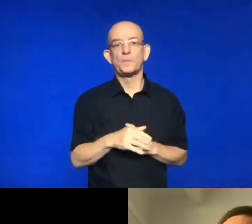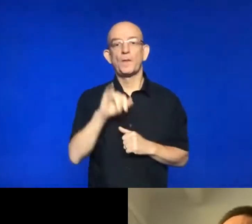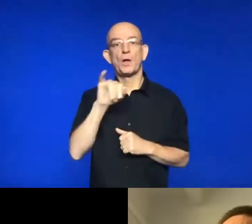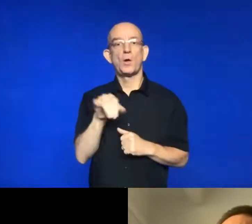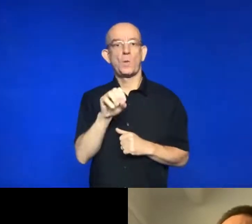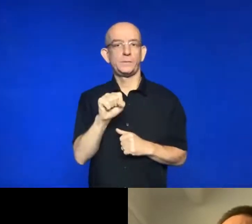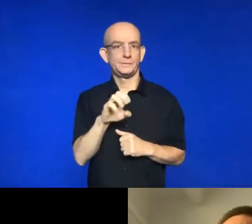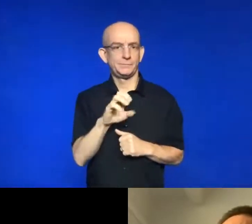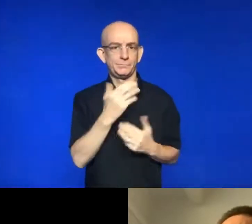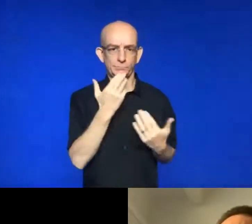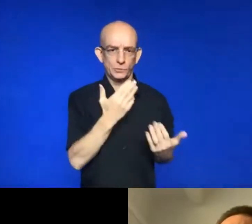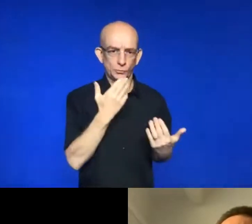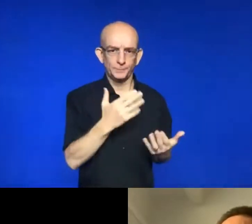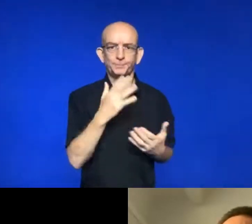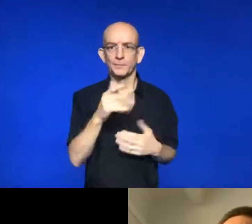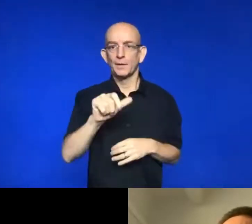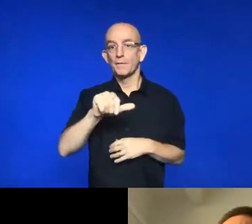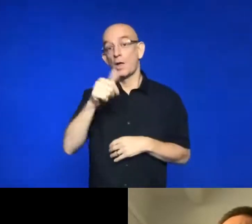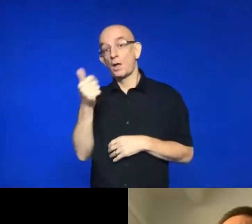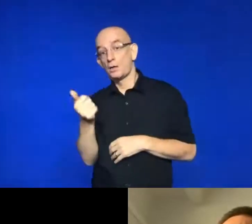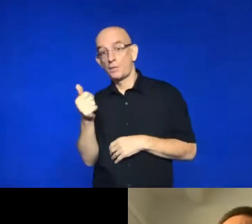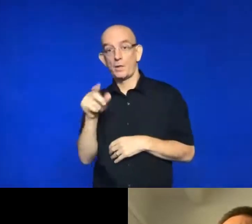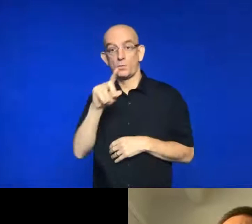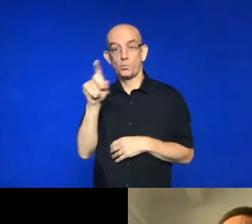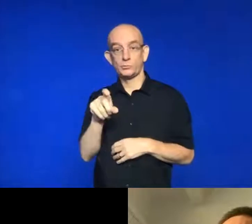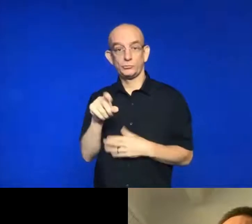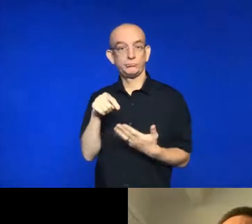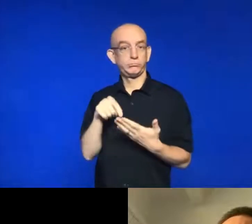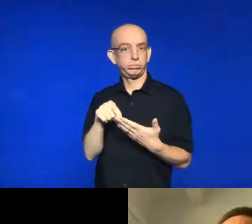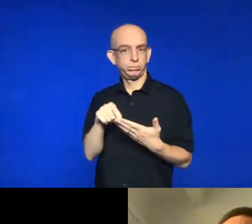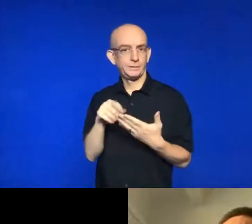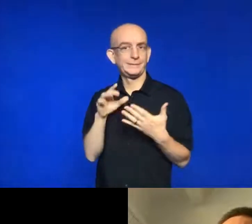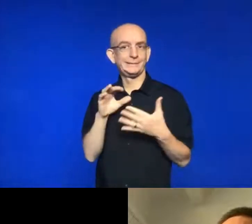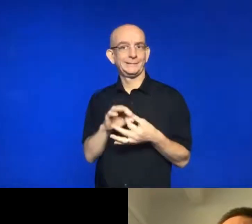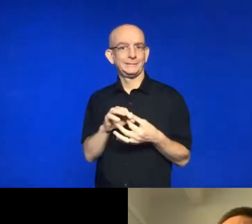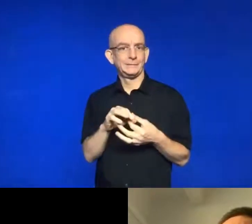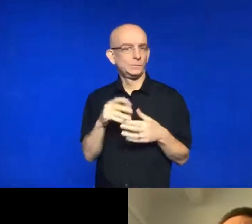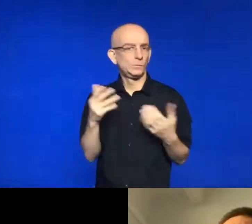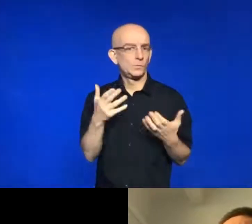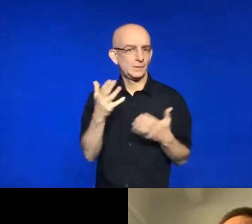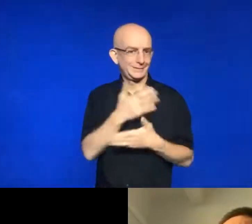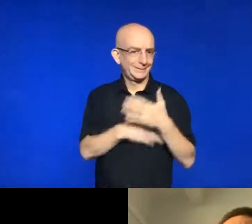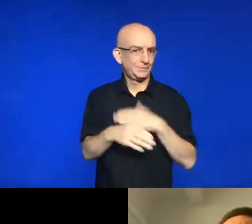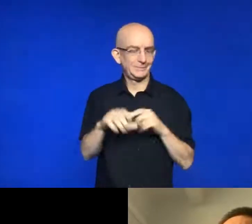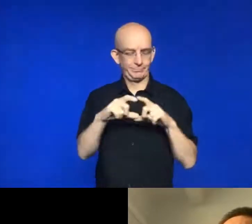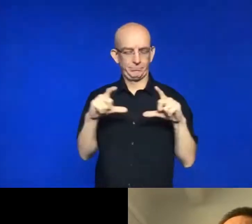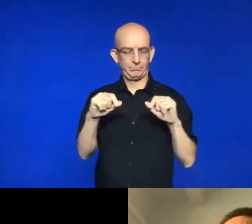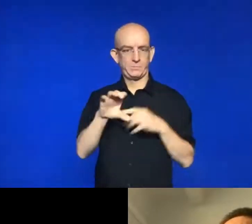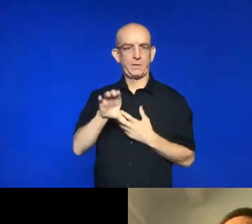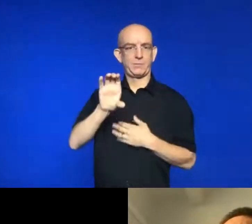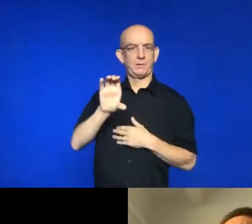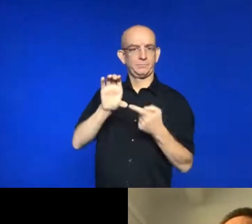regarding disability cards. You mentioned some cases where disability